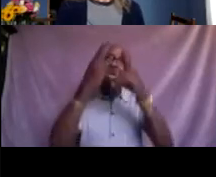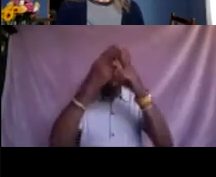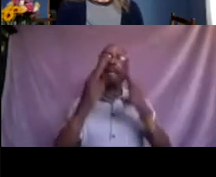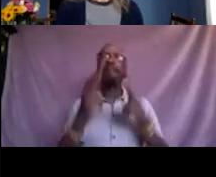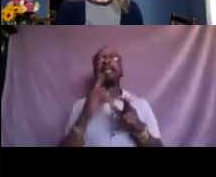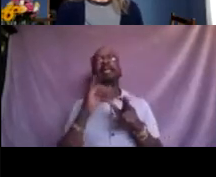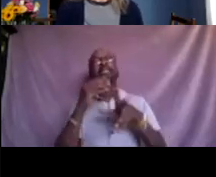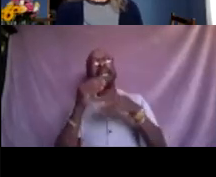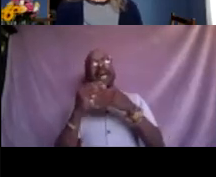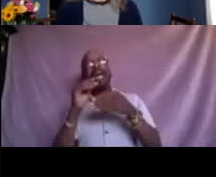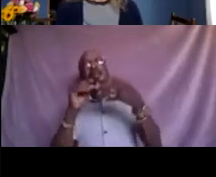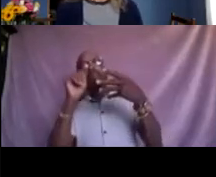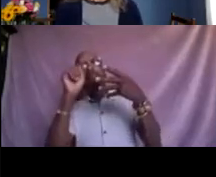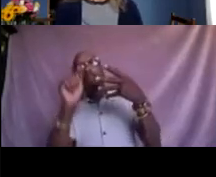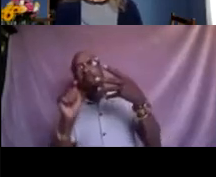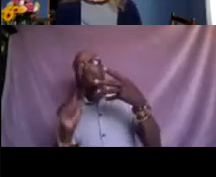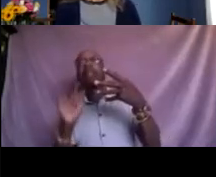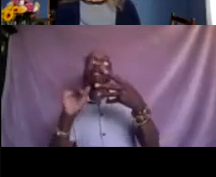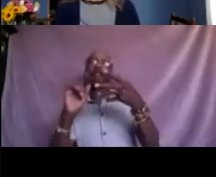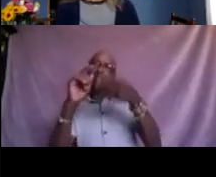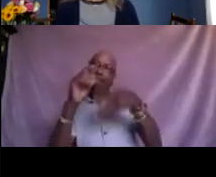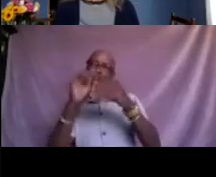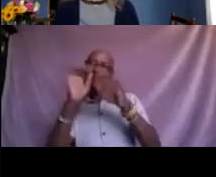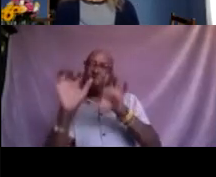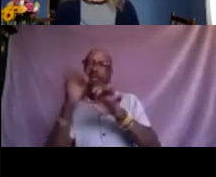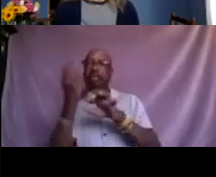boxes. Here's where you can change that or add it. So go